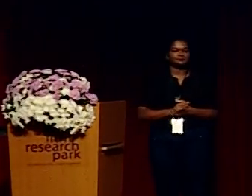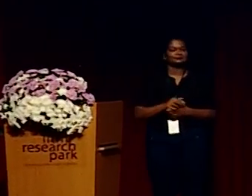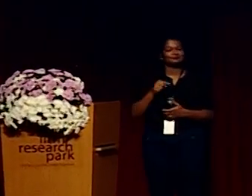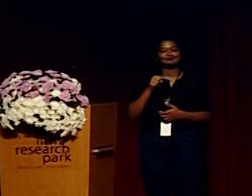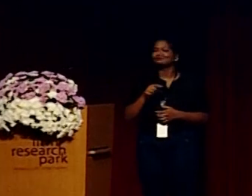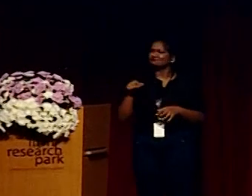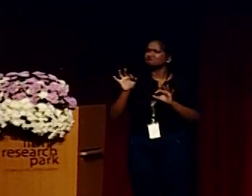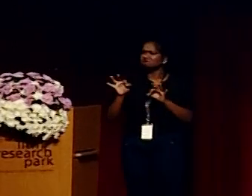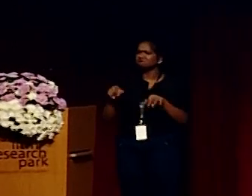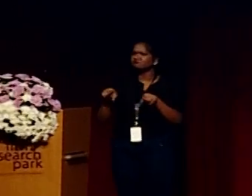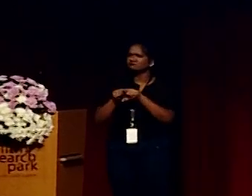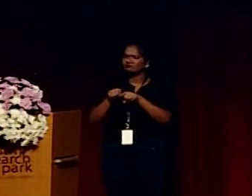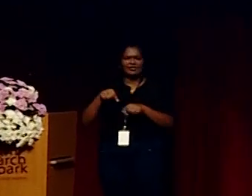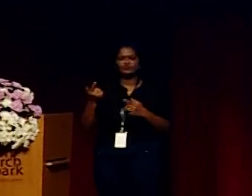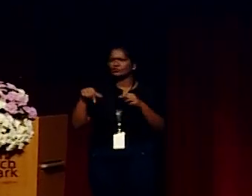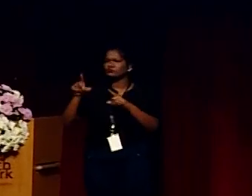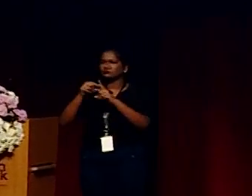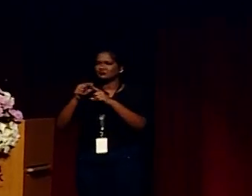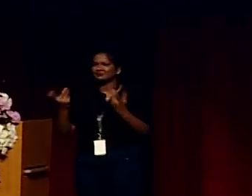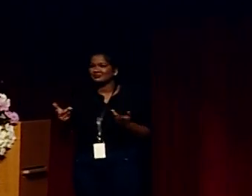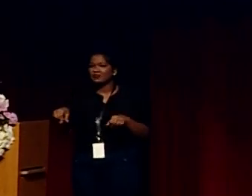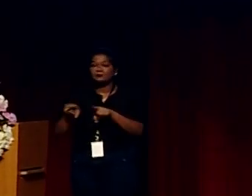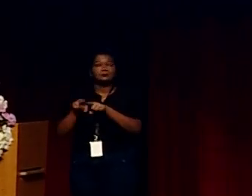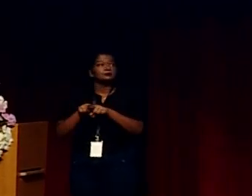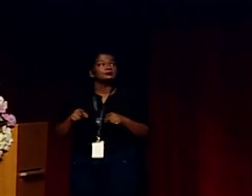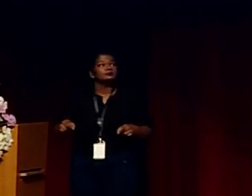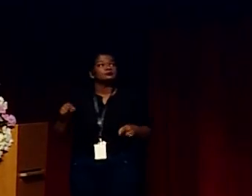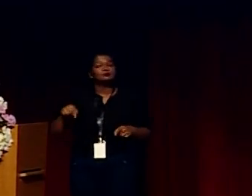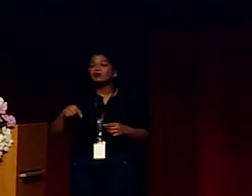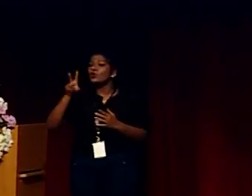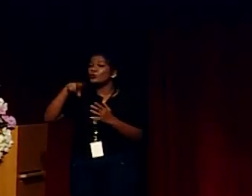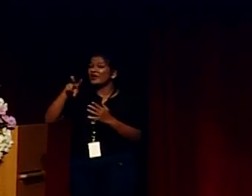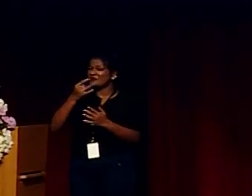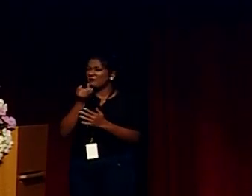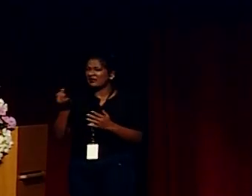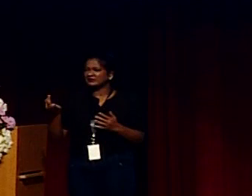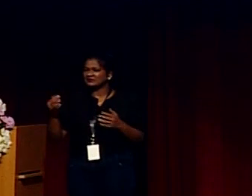this is nice. So what we can do now is we can effectively read math